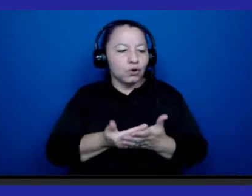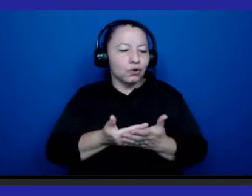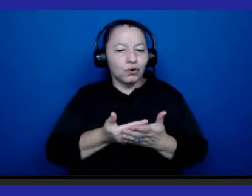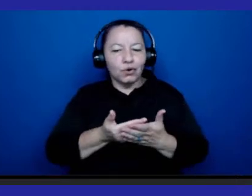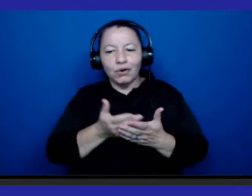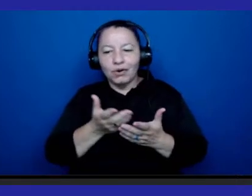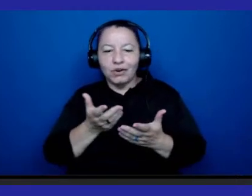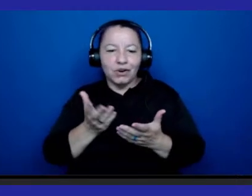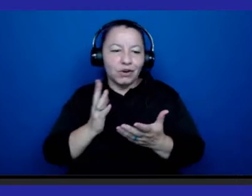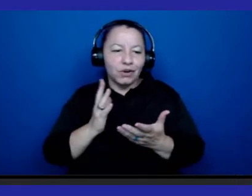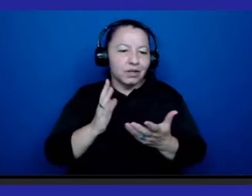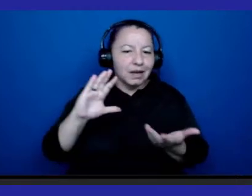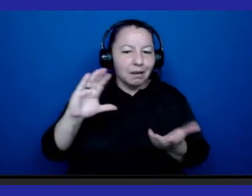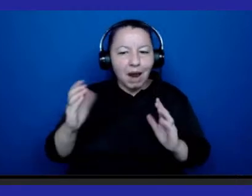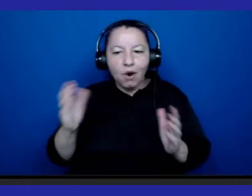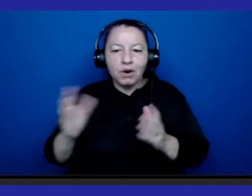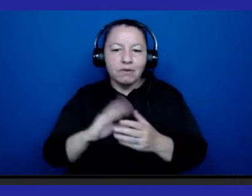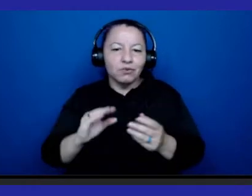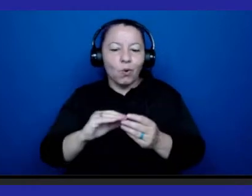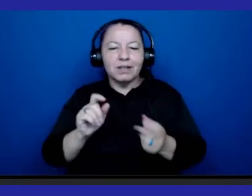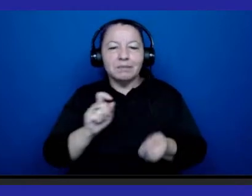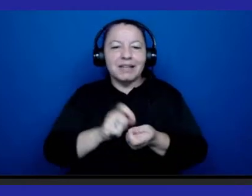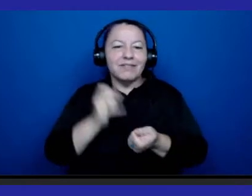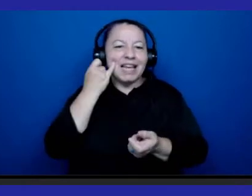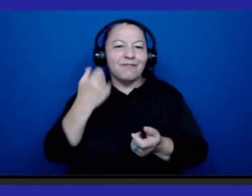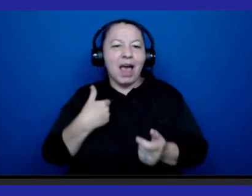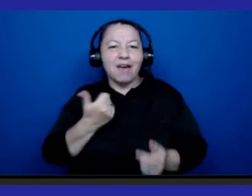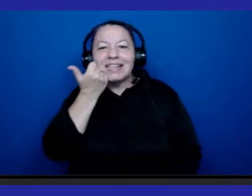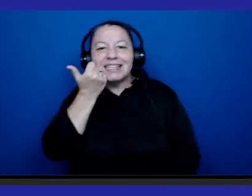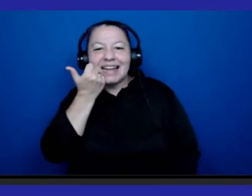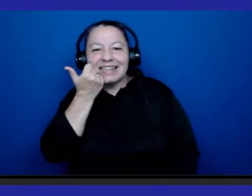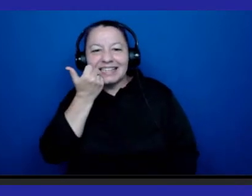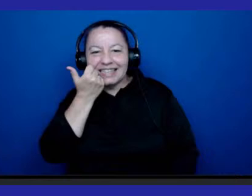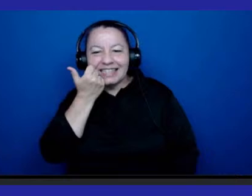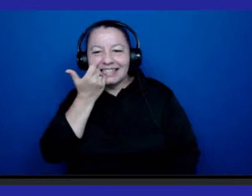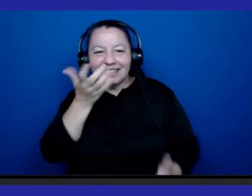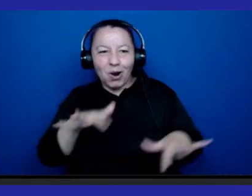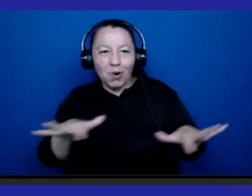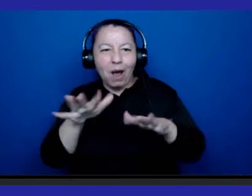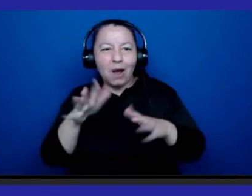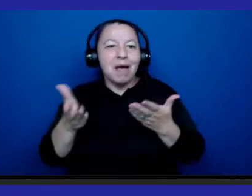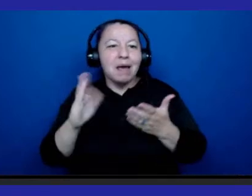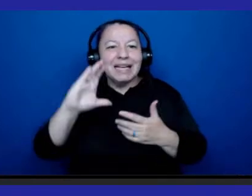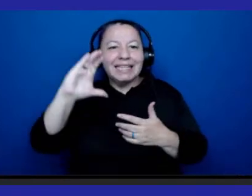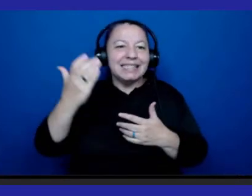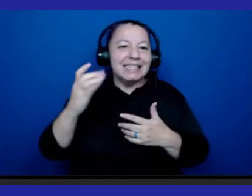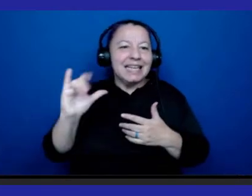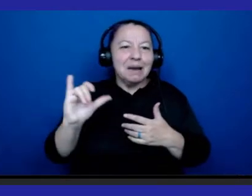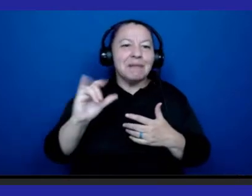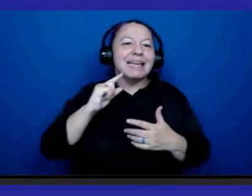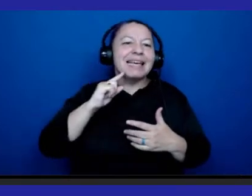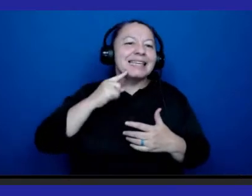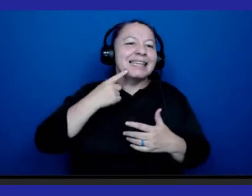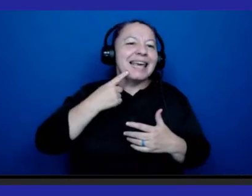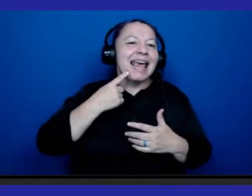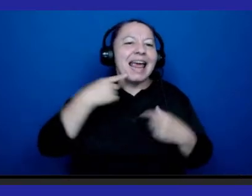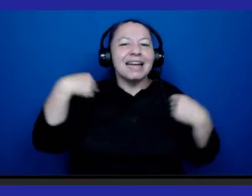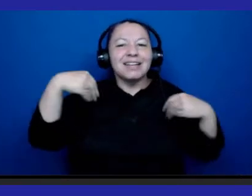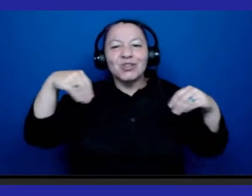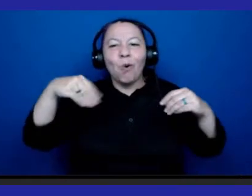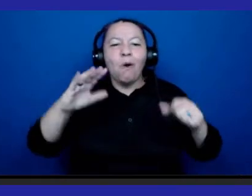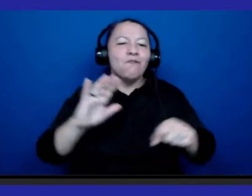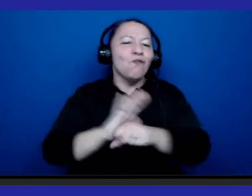there is a dentist in the house, that we may seem like a candy store full of